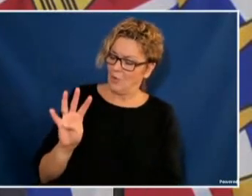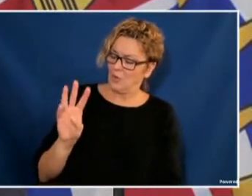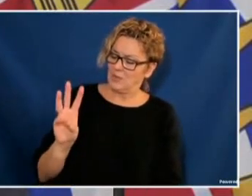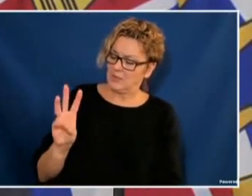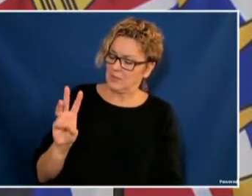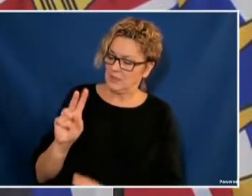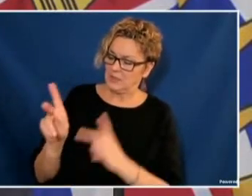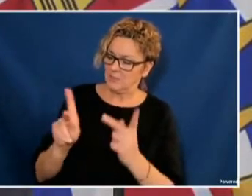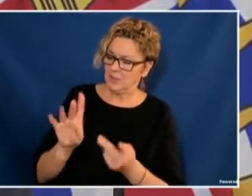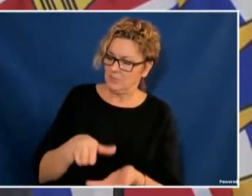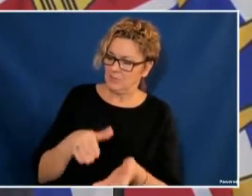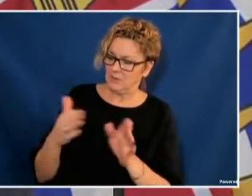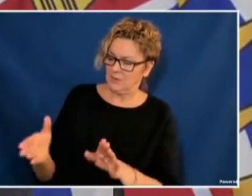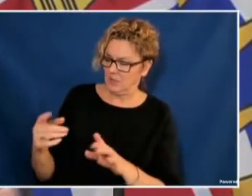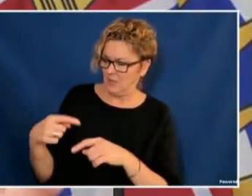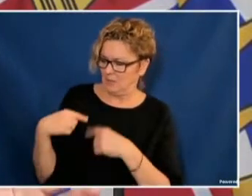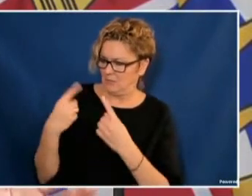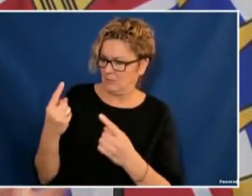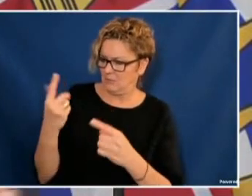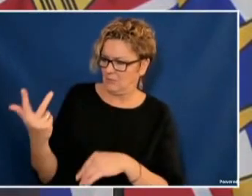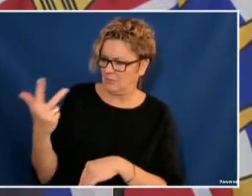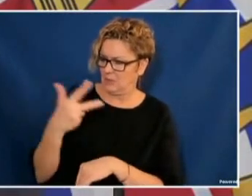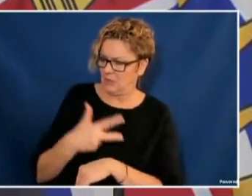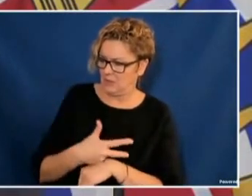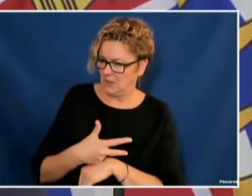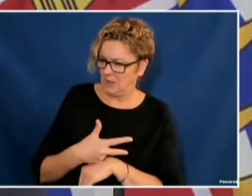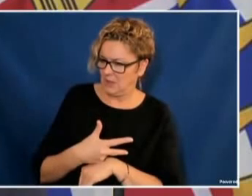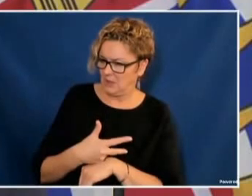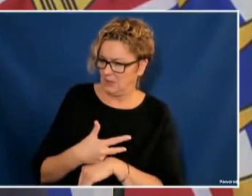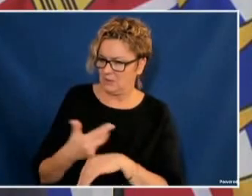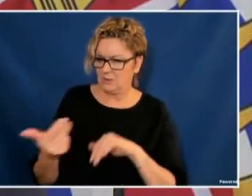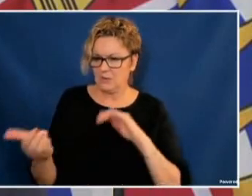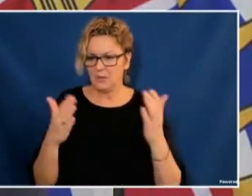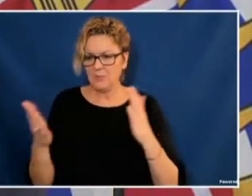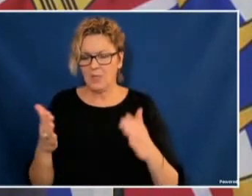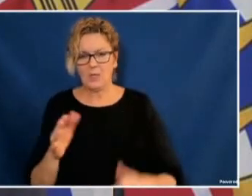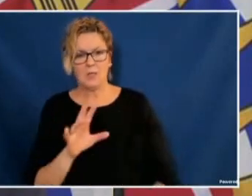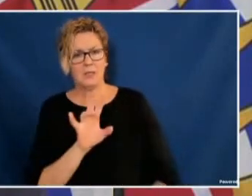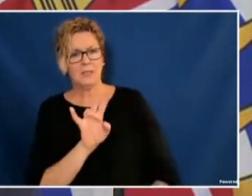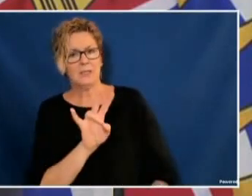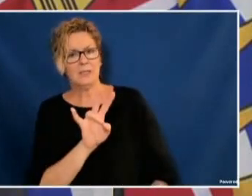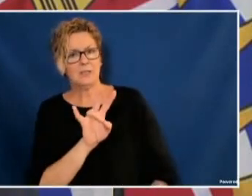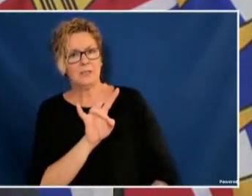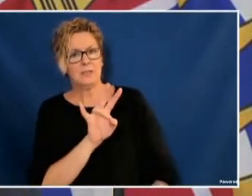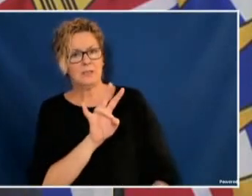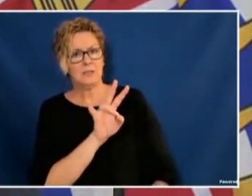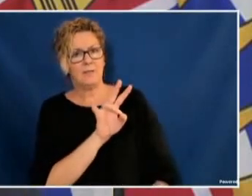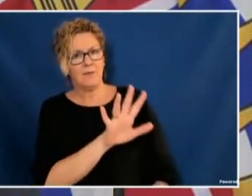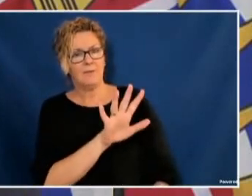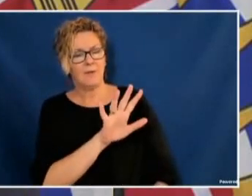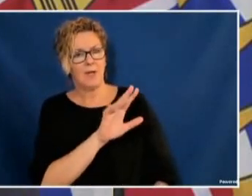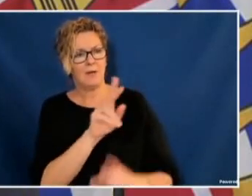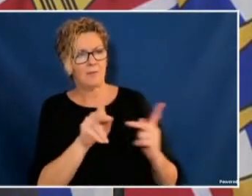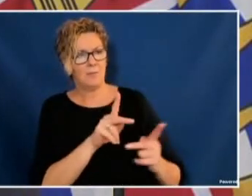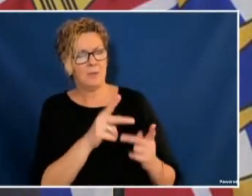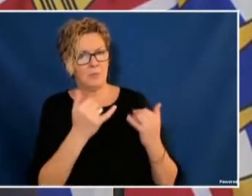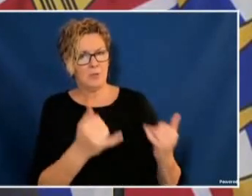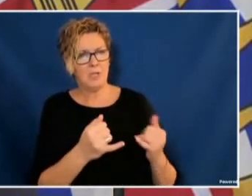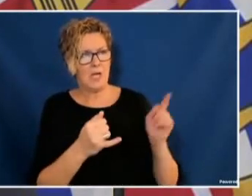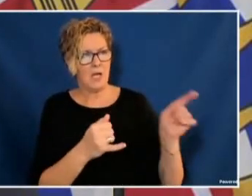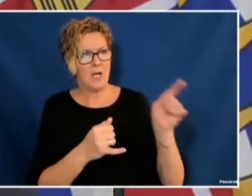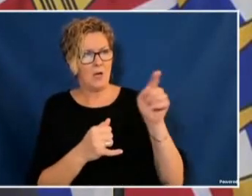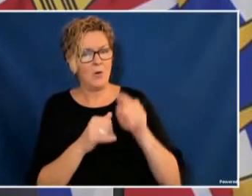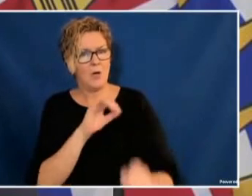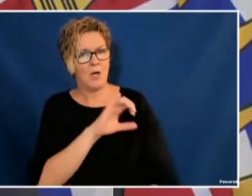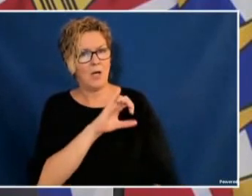2.5. So yes, we do watch that, and we're still a little above 1, less than 2 at the moment,